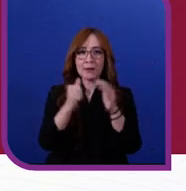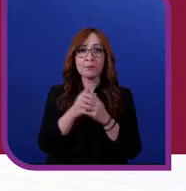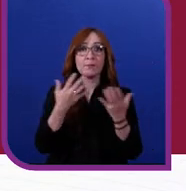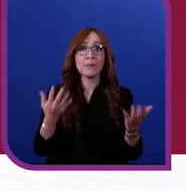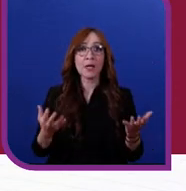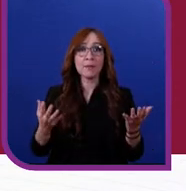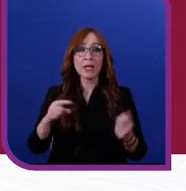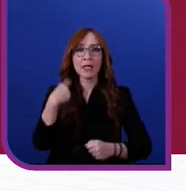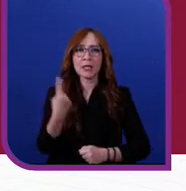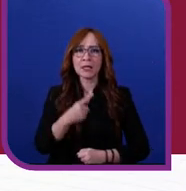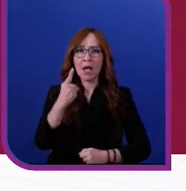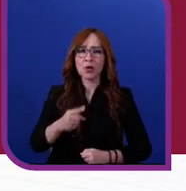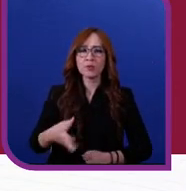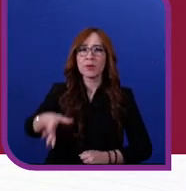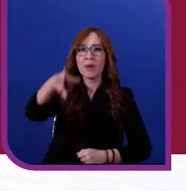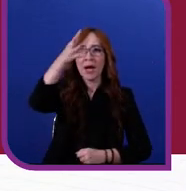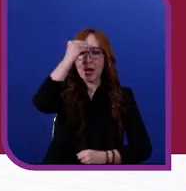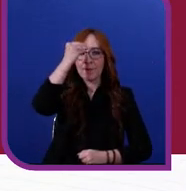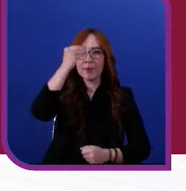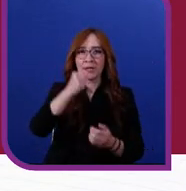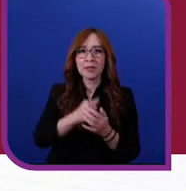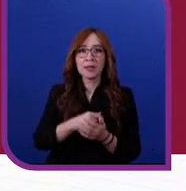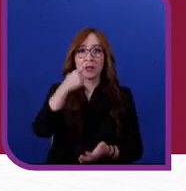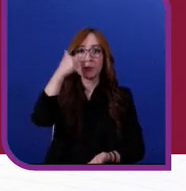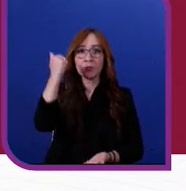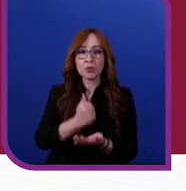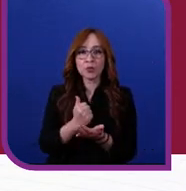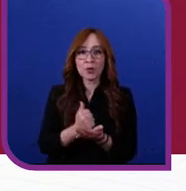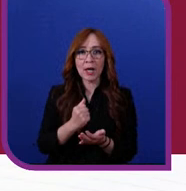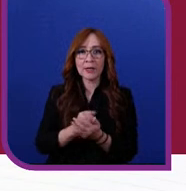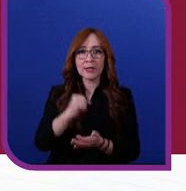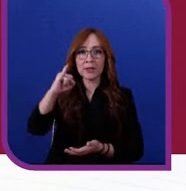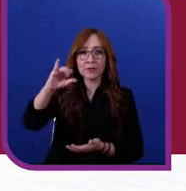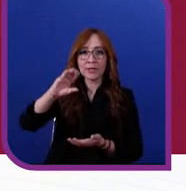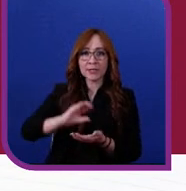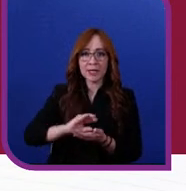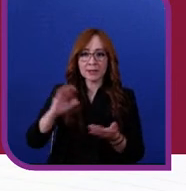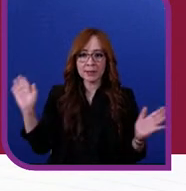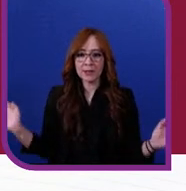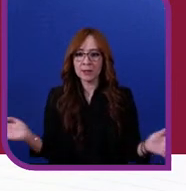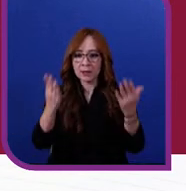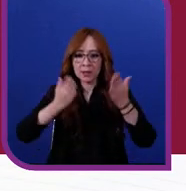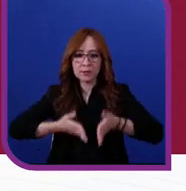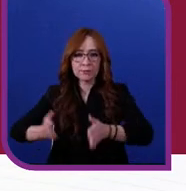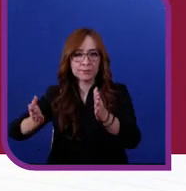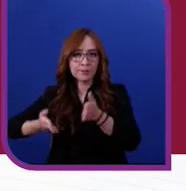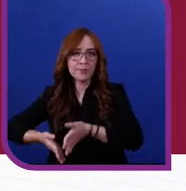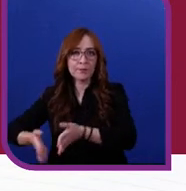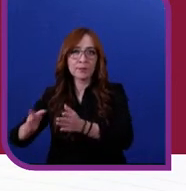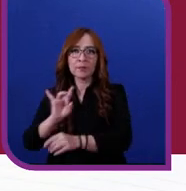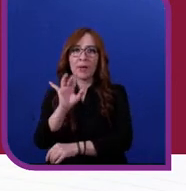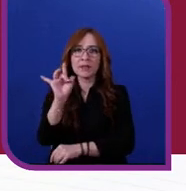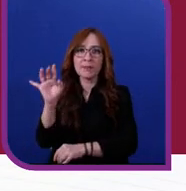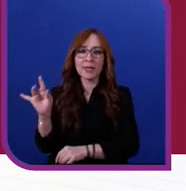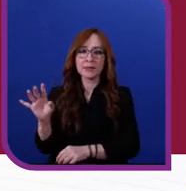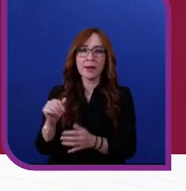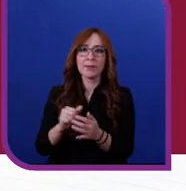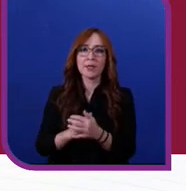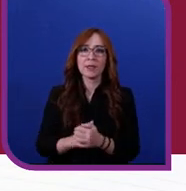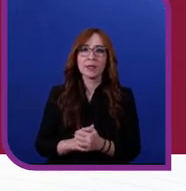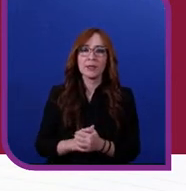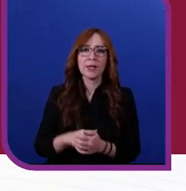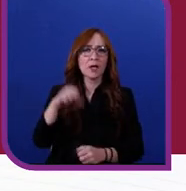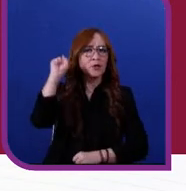in investment and financing the cannot be supplied by only by The government